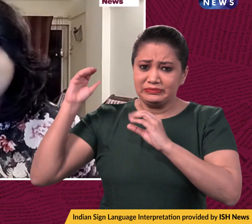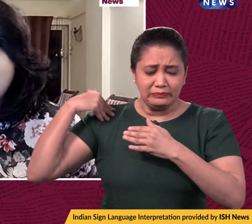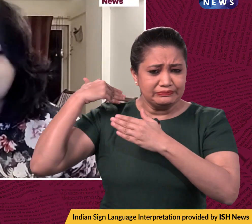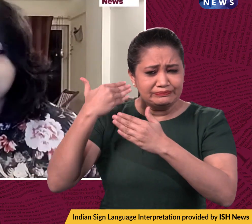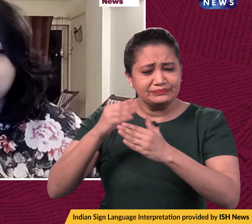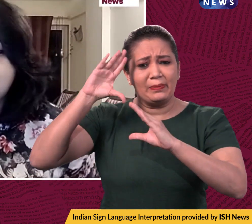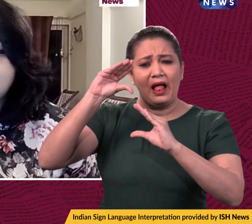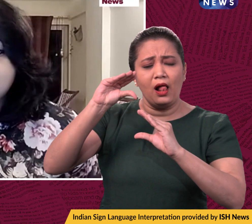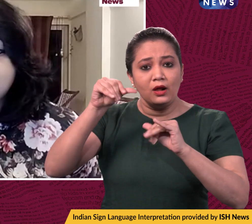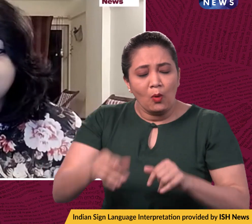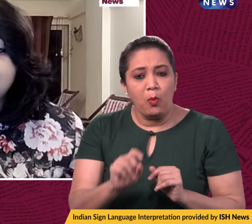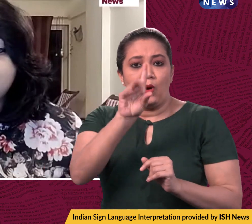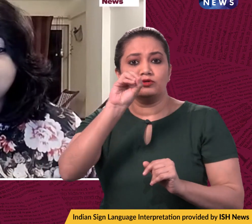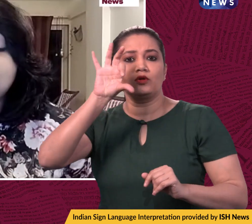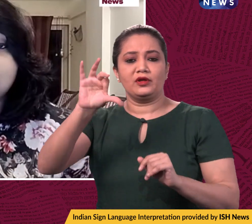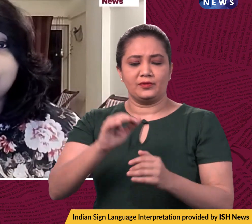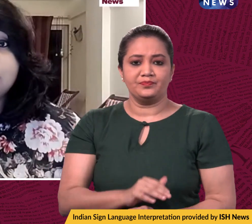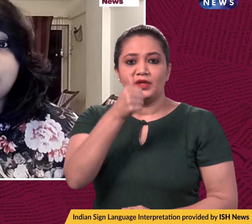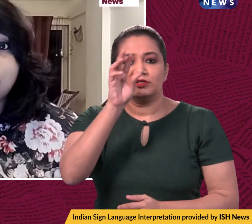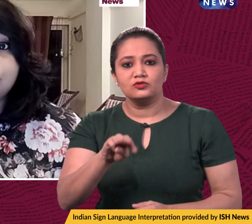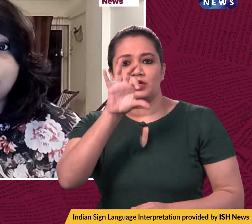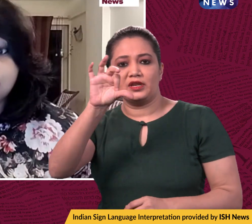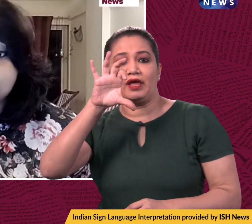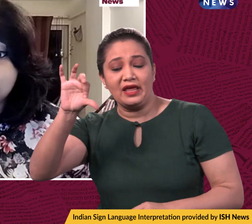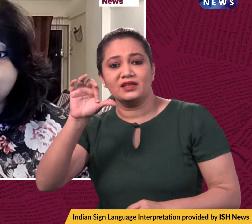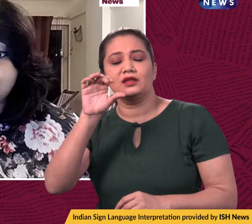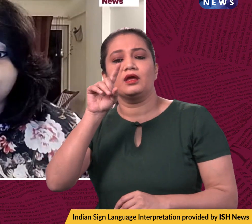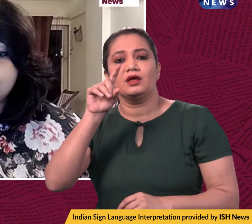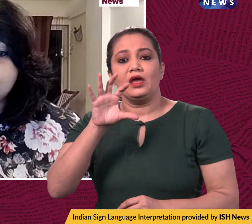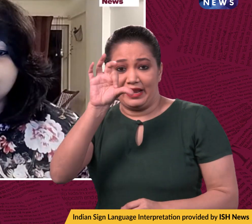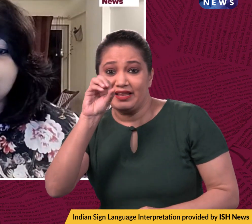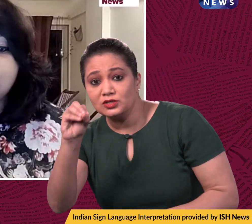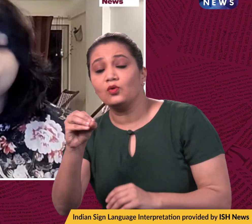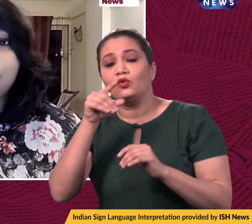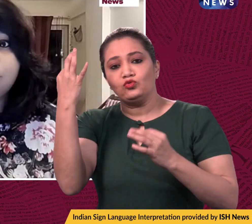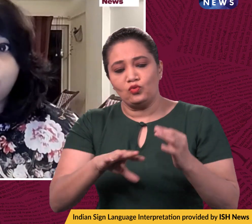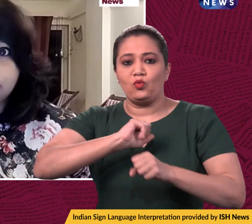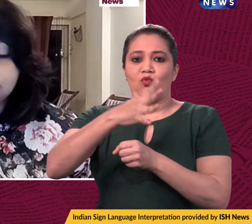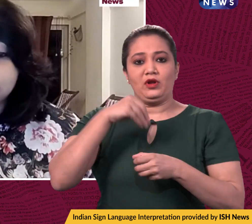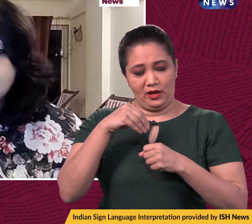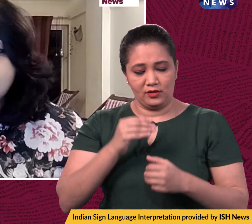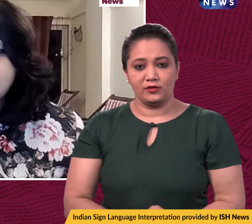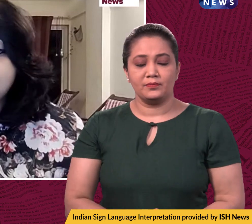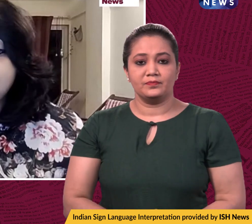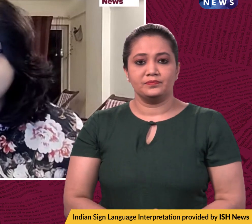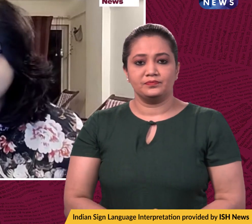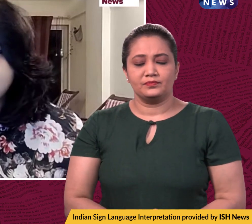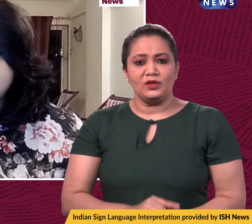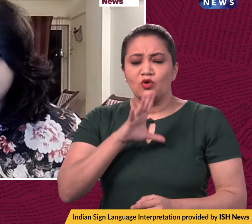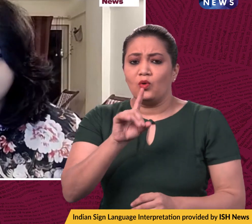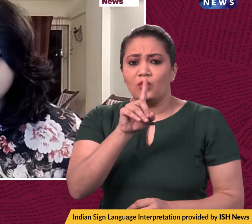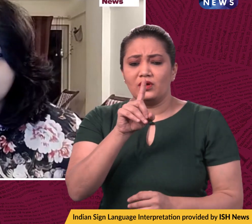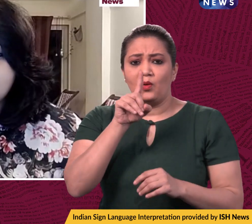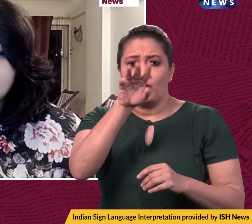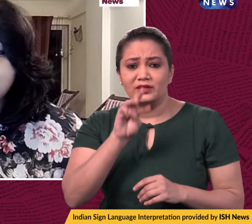pandemic has begun. Now, it reported 6,919 new COVID cases as of Wednesday. A record number